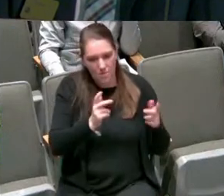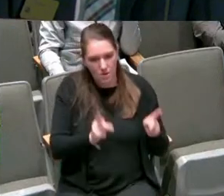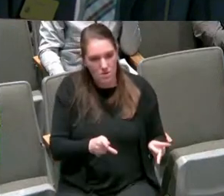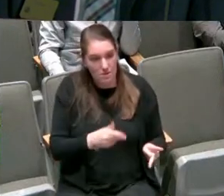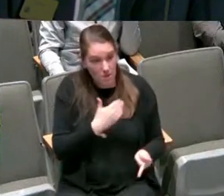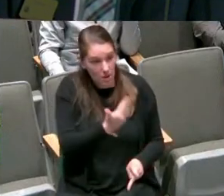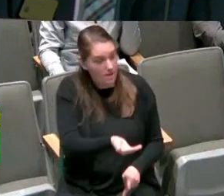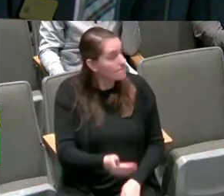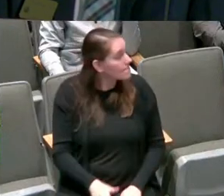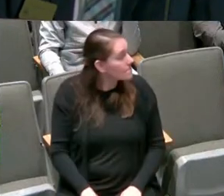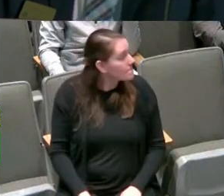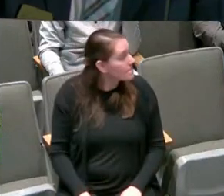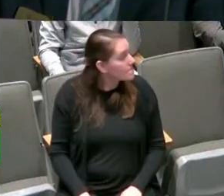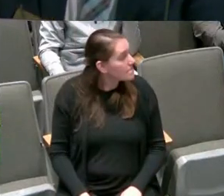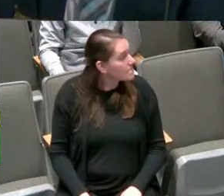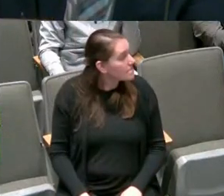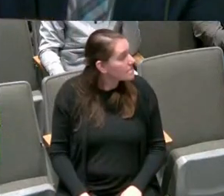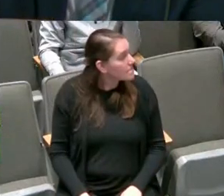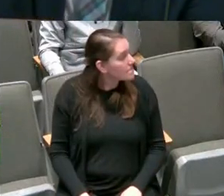on um yes